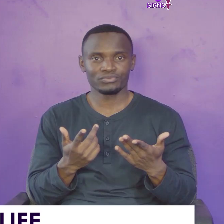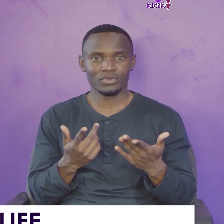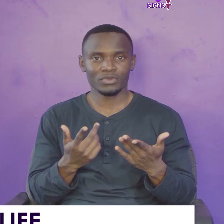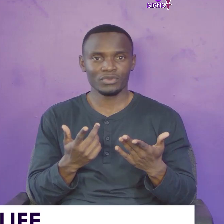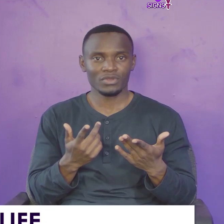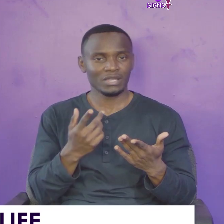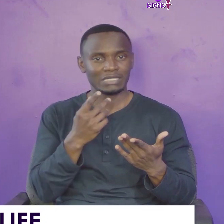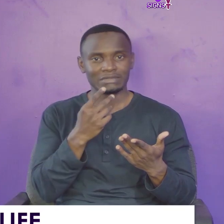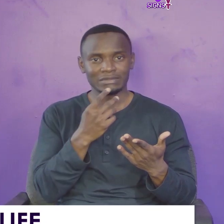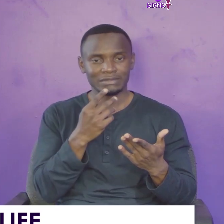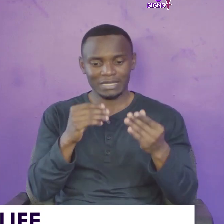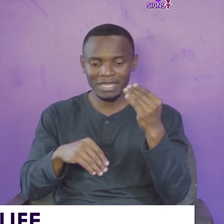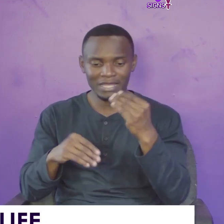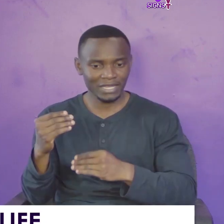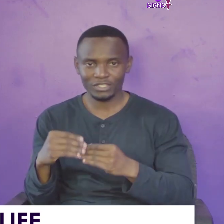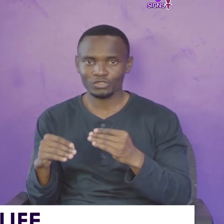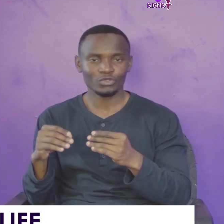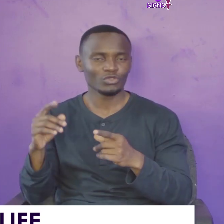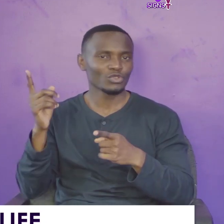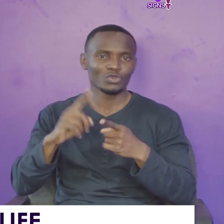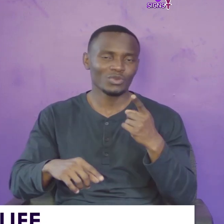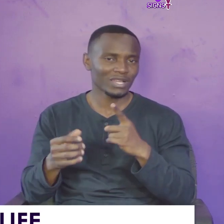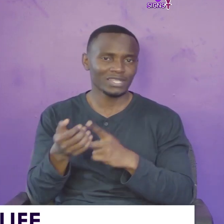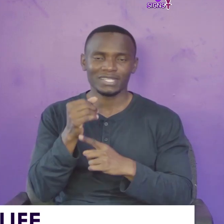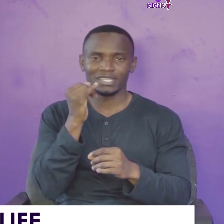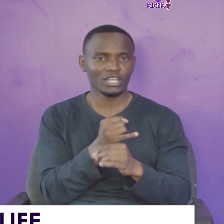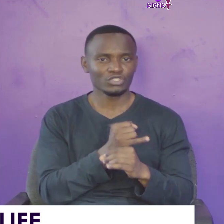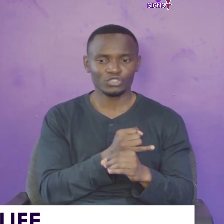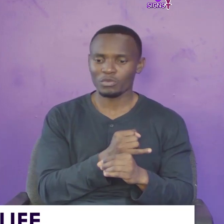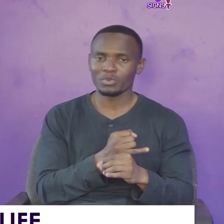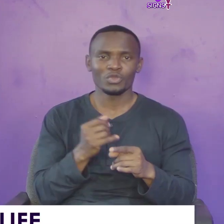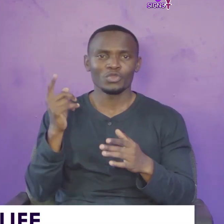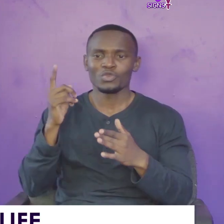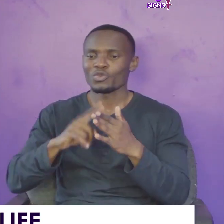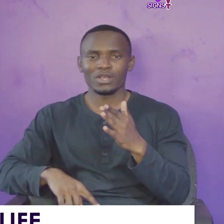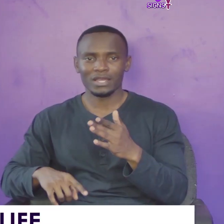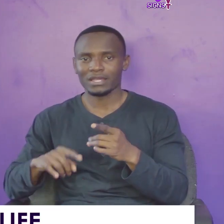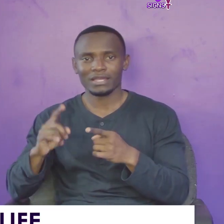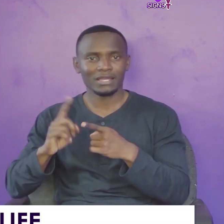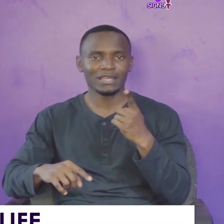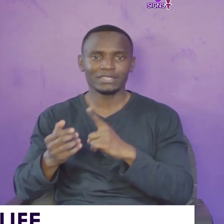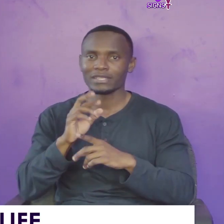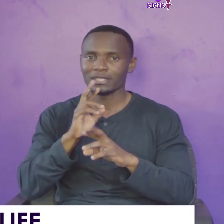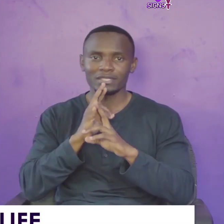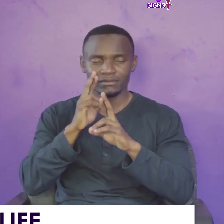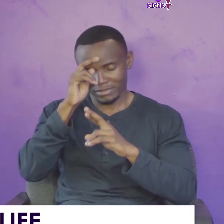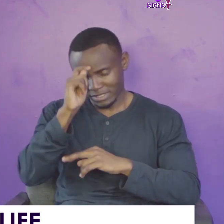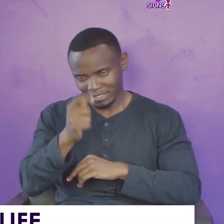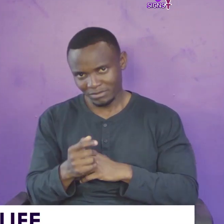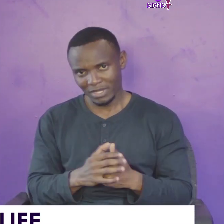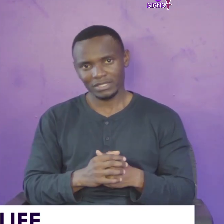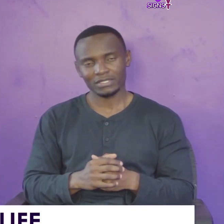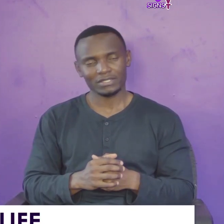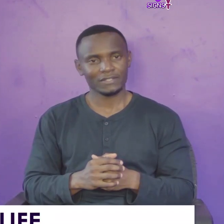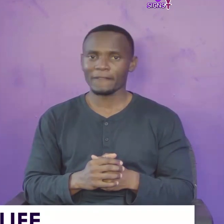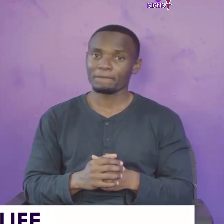can't get a job. You can't do anything. Literally, you can't get respect. Yes. Is it all about money? That is what